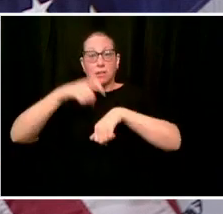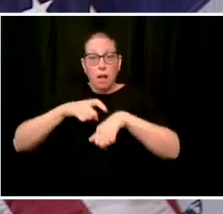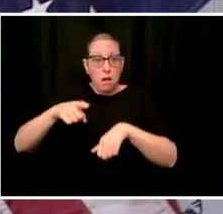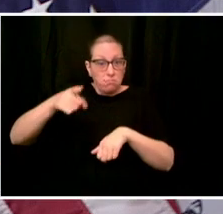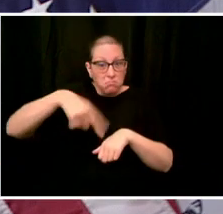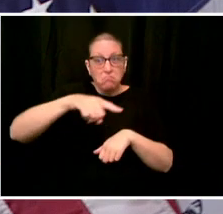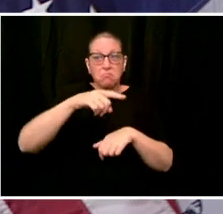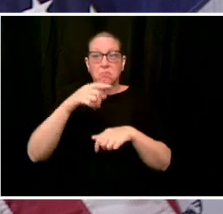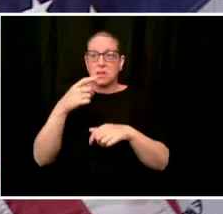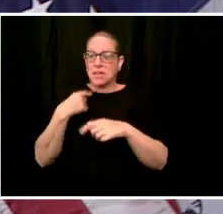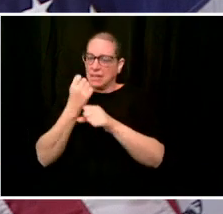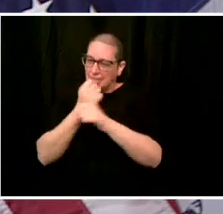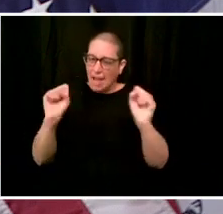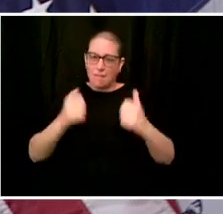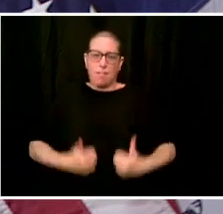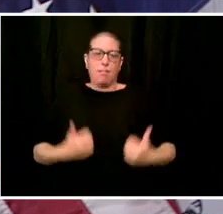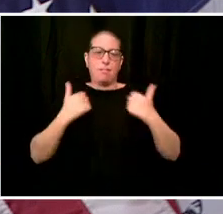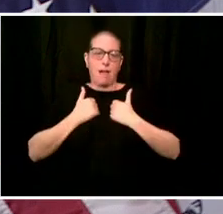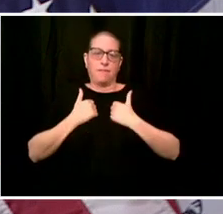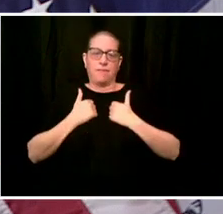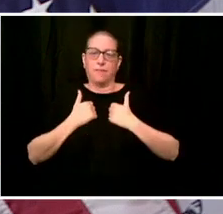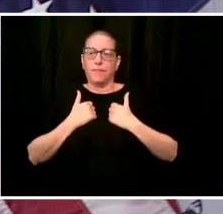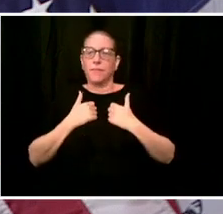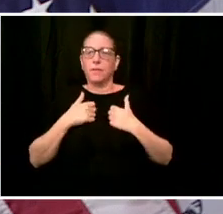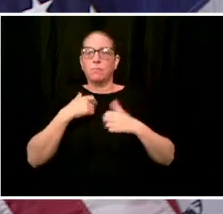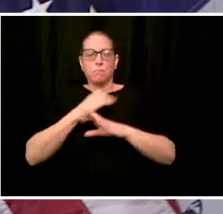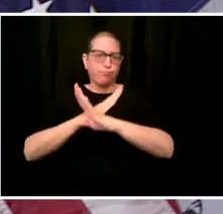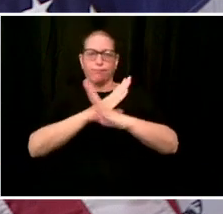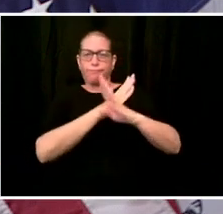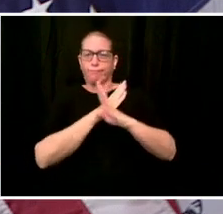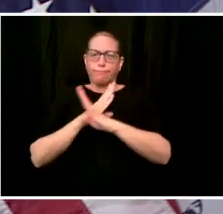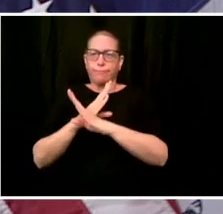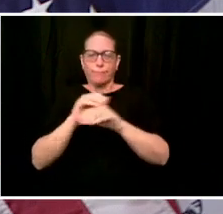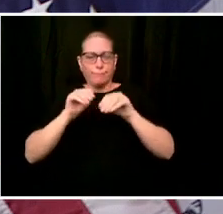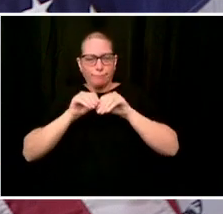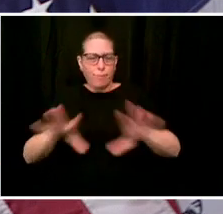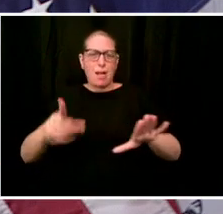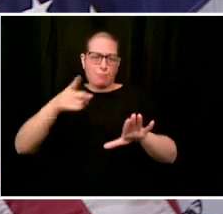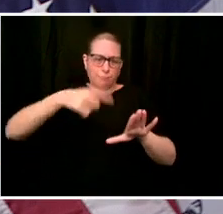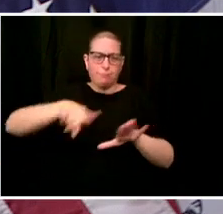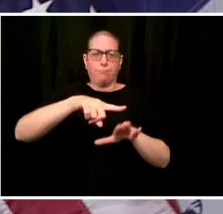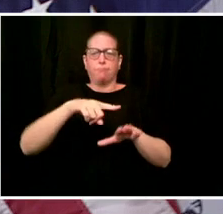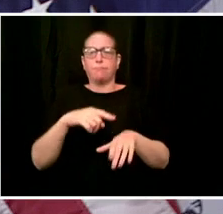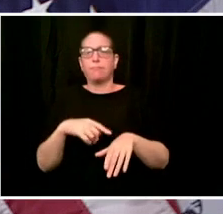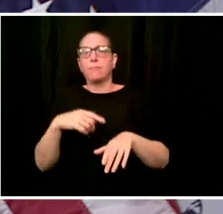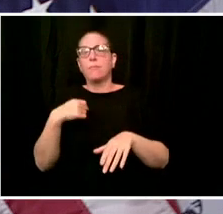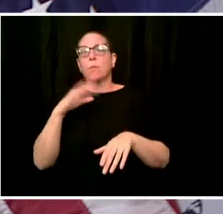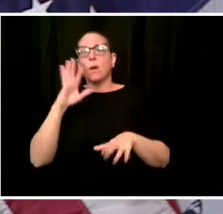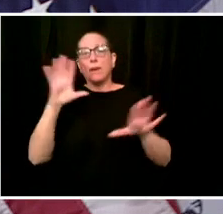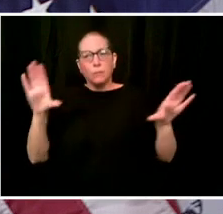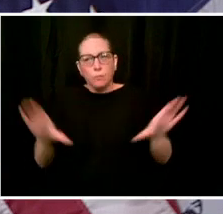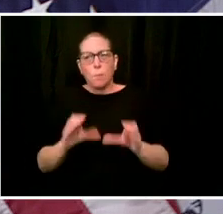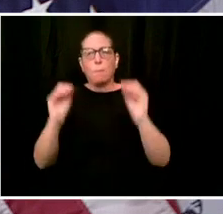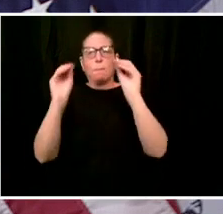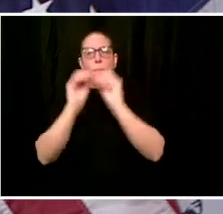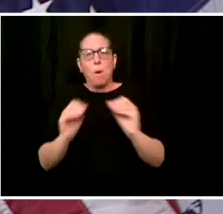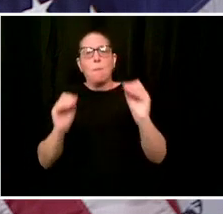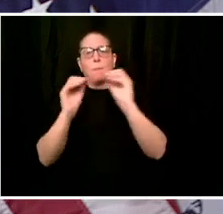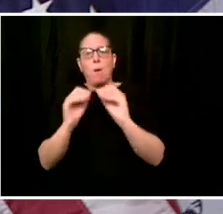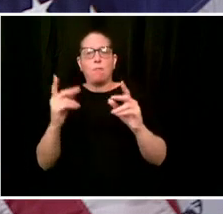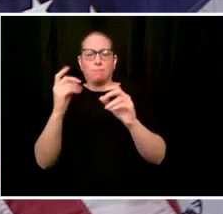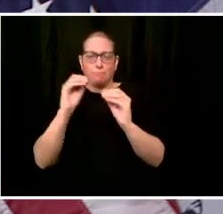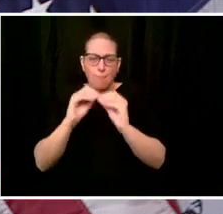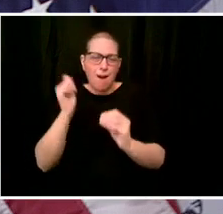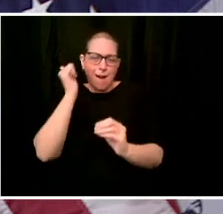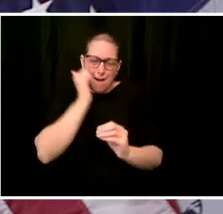of this disease. And you do it more and more and more each day, and this disease has less and less oxygen, and that's what we